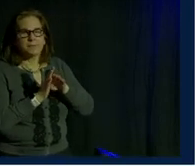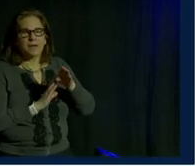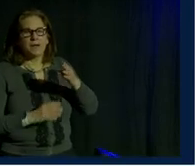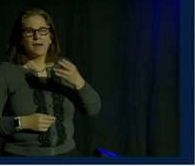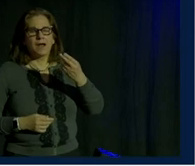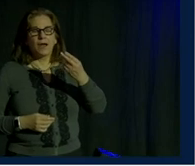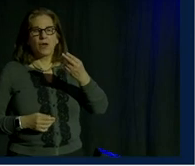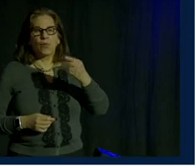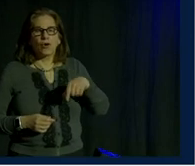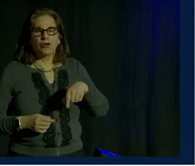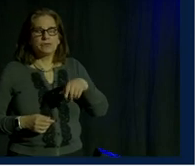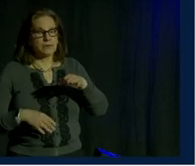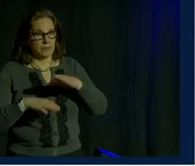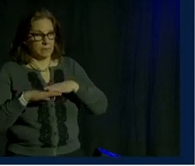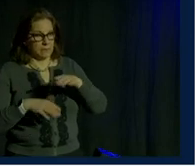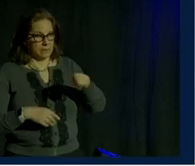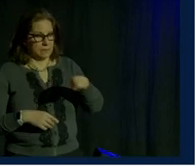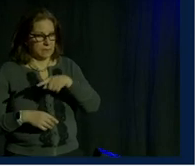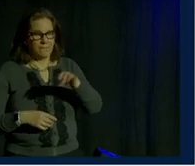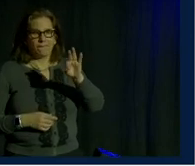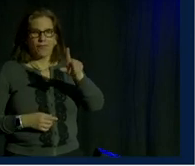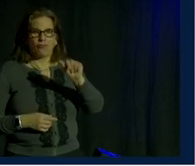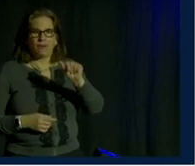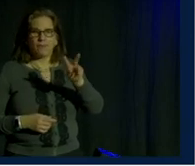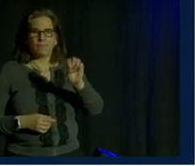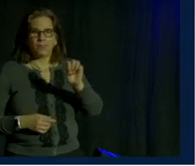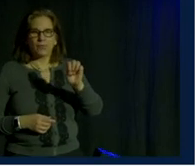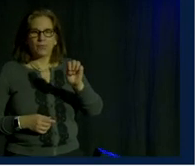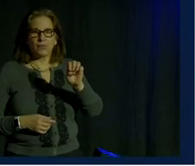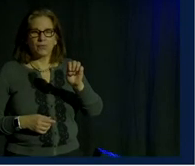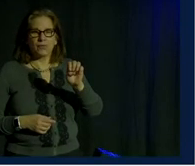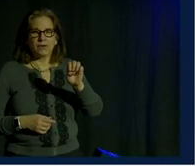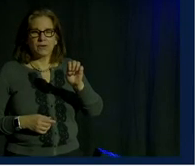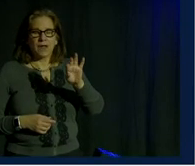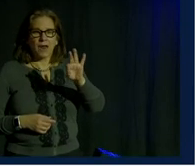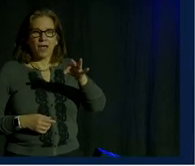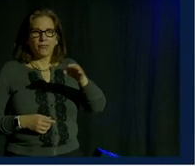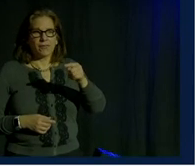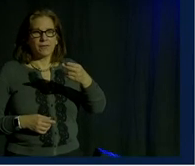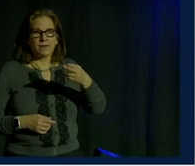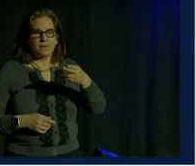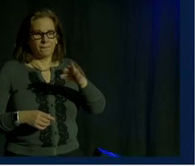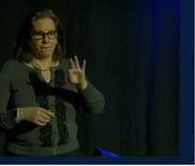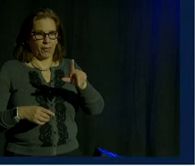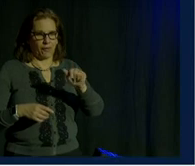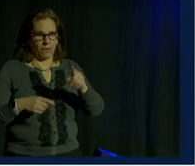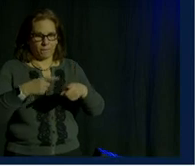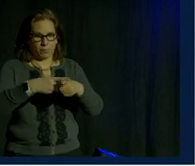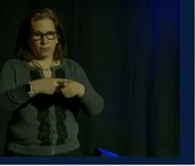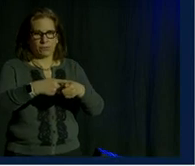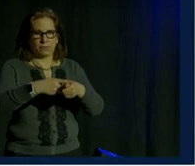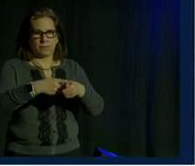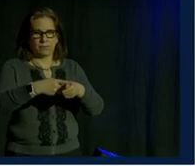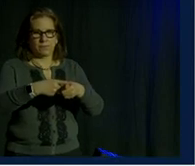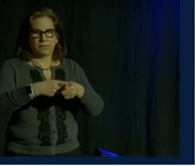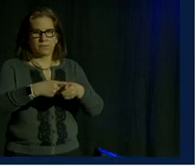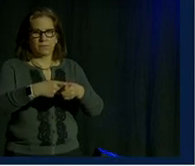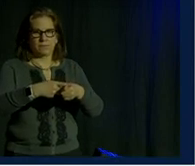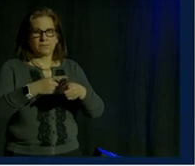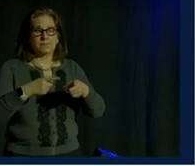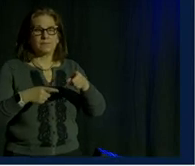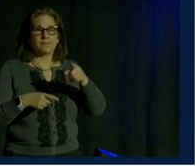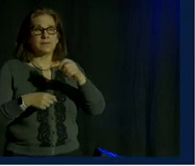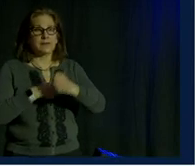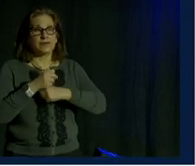corner of 9th and Florida Avenue Northwest. In 2020, DCHFA issued an RFQ to qualify